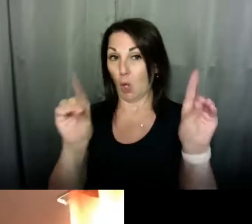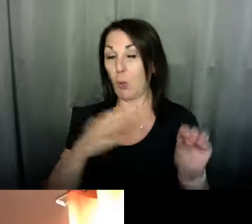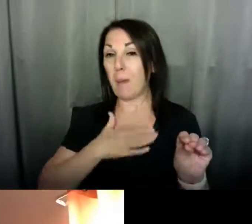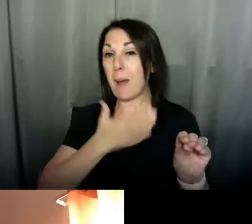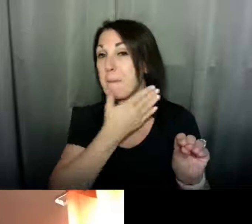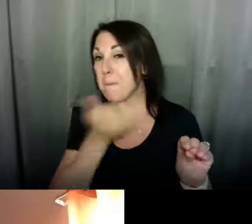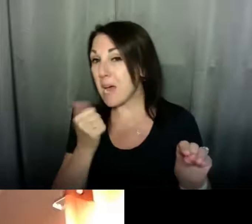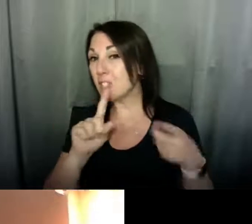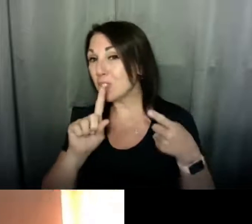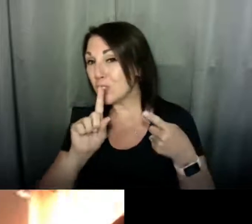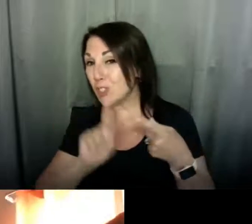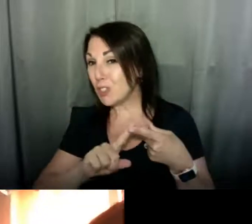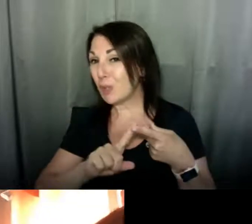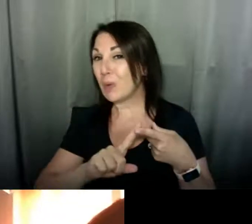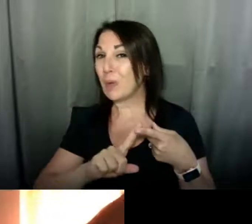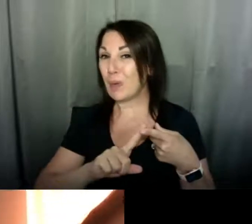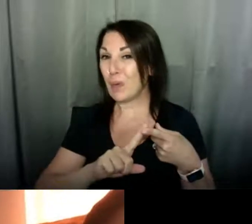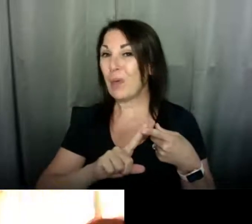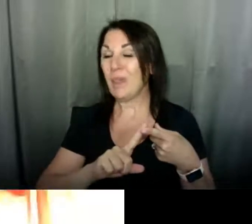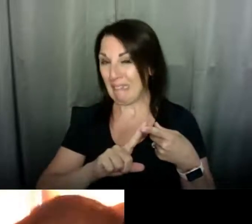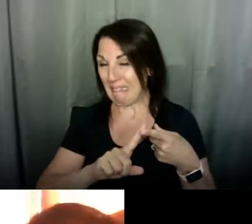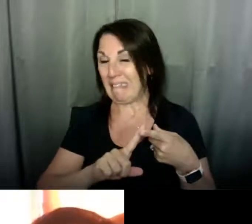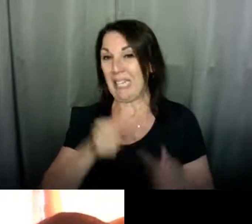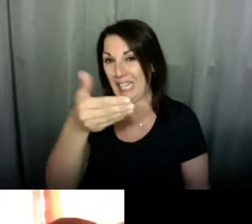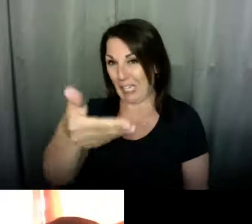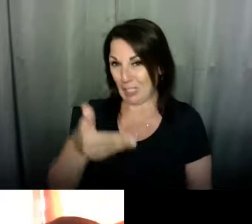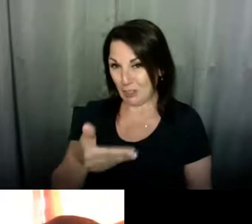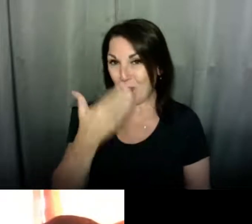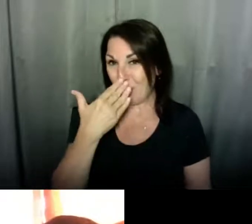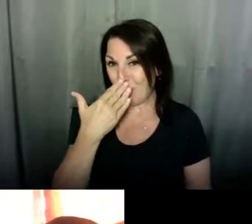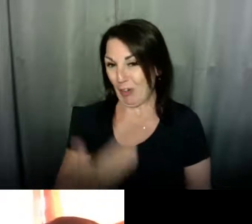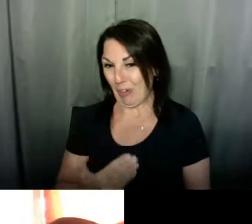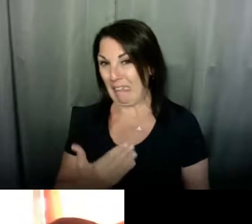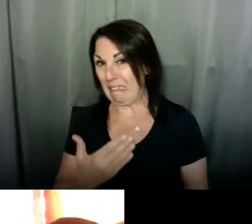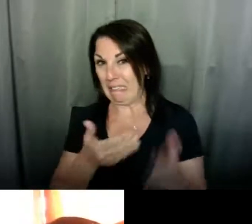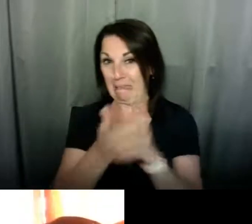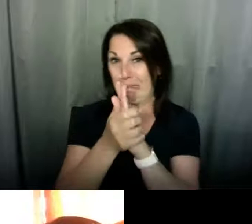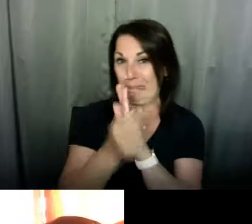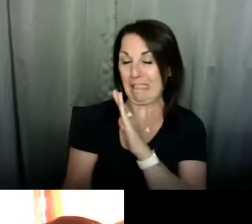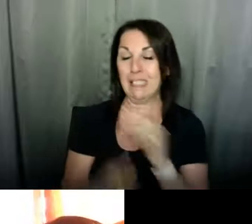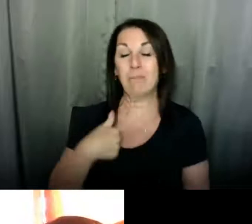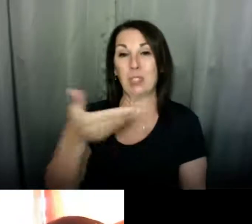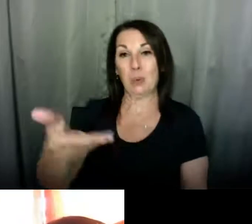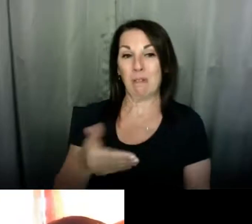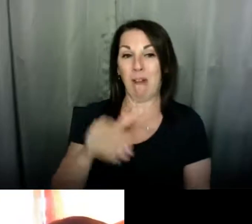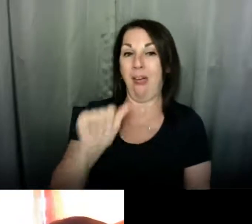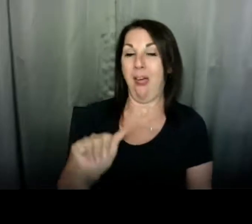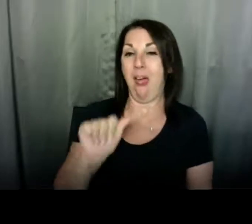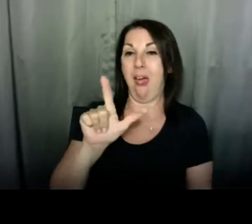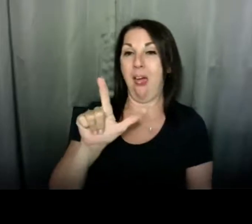him a good introduction. I'm going to be introducing Alan